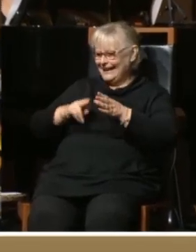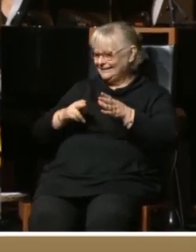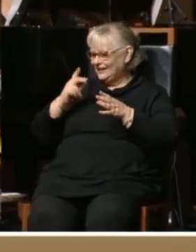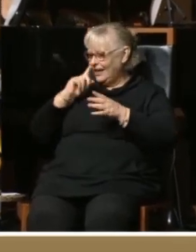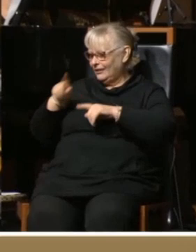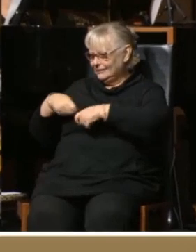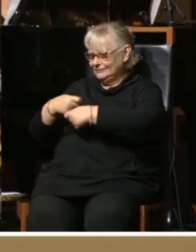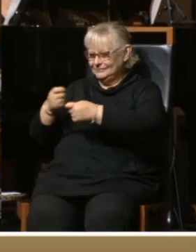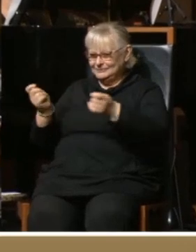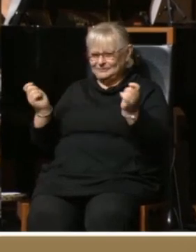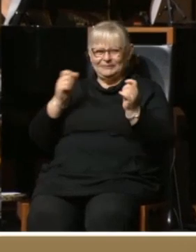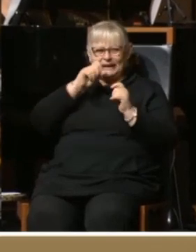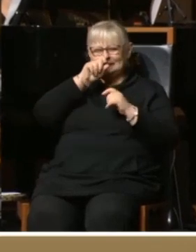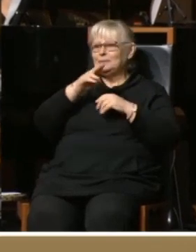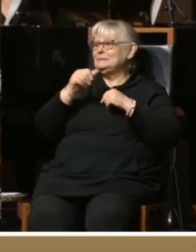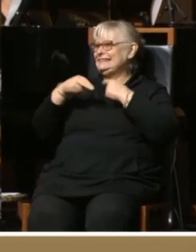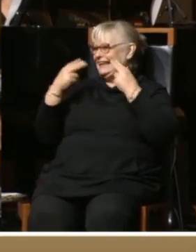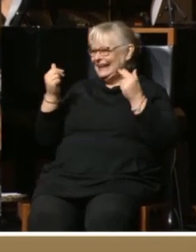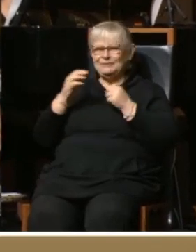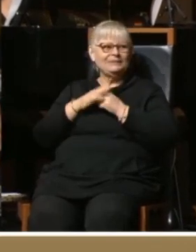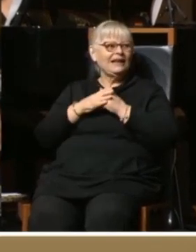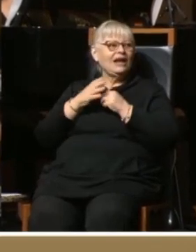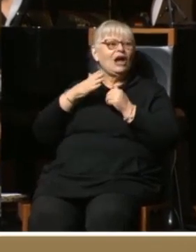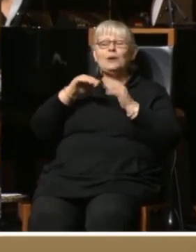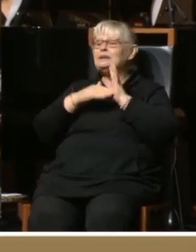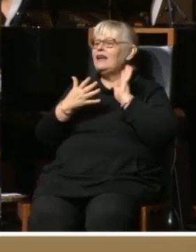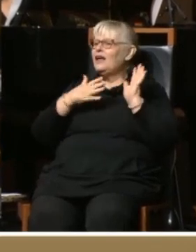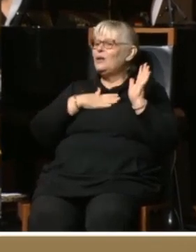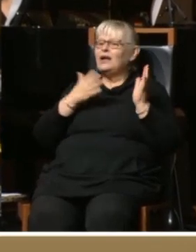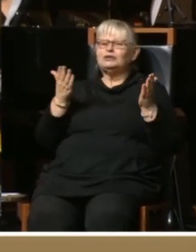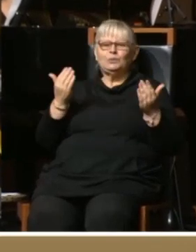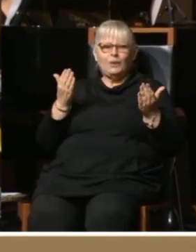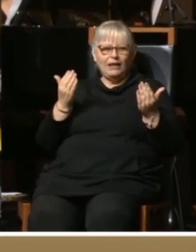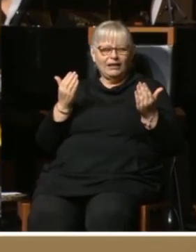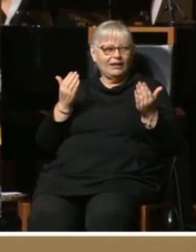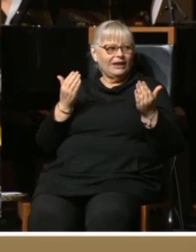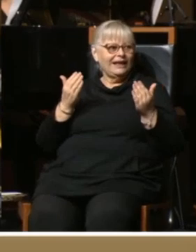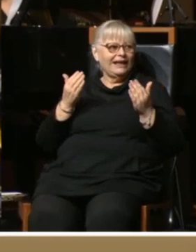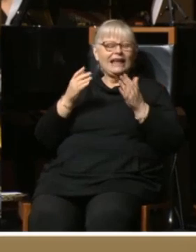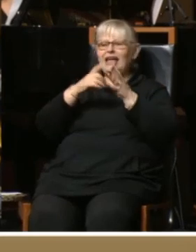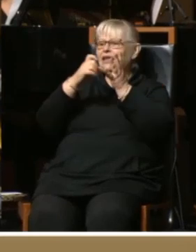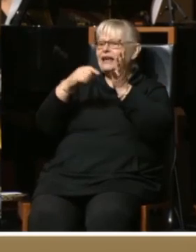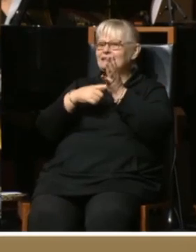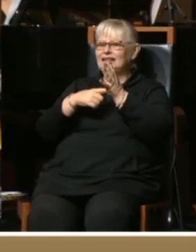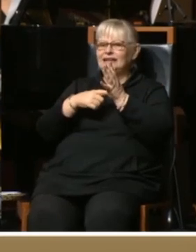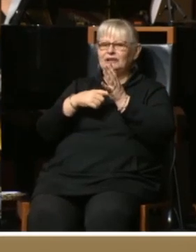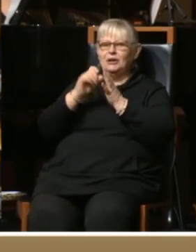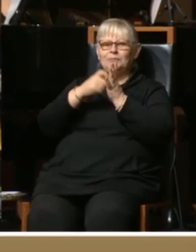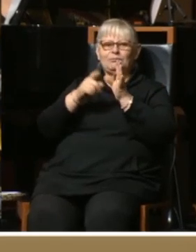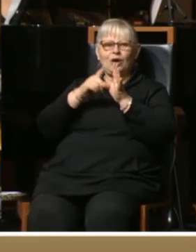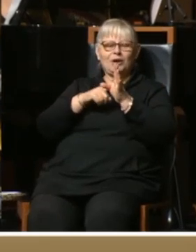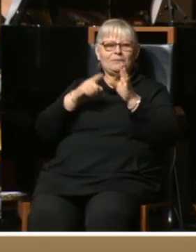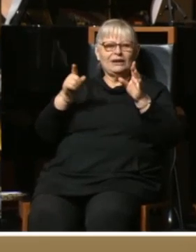some appropriate singing. But I would now like to welcome our ACT Primary